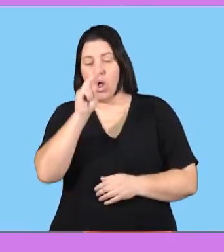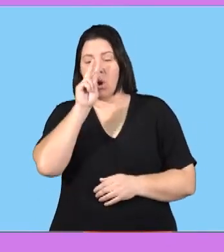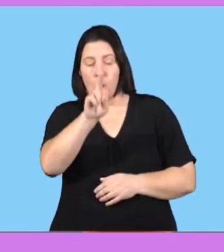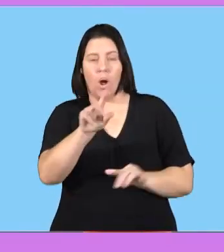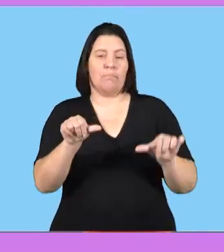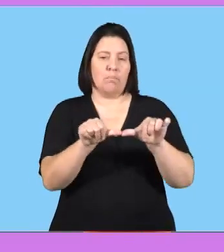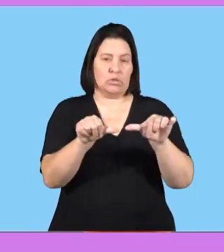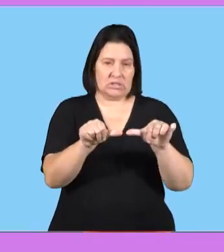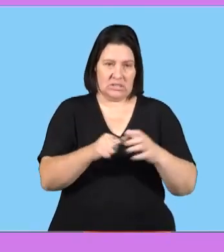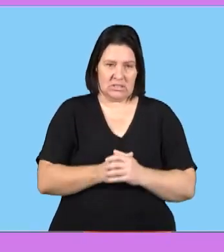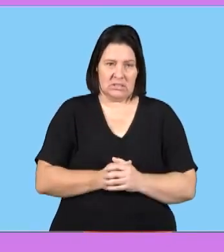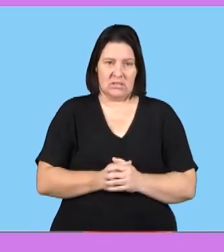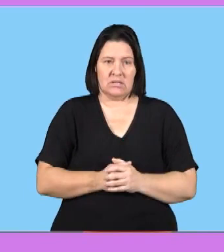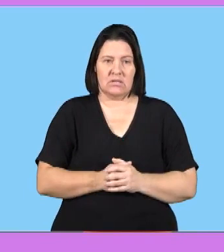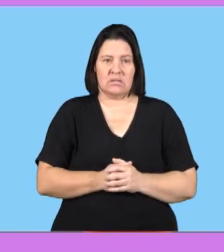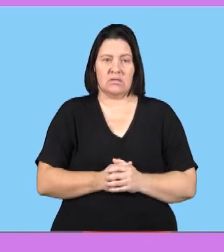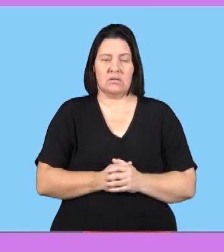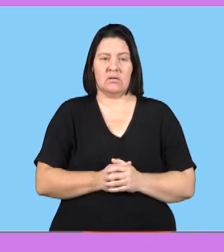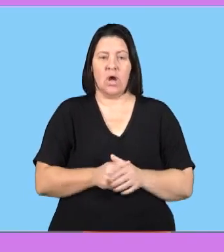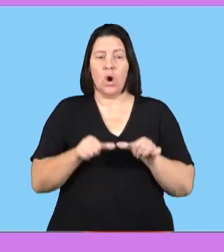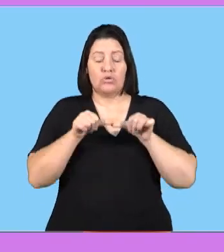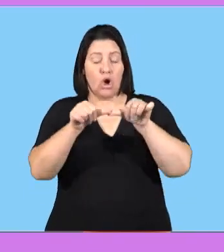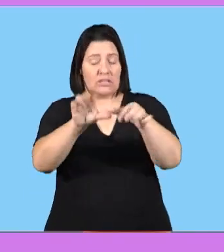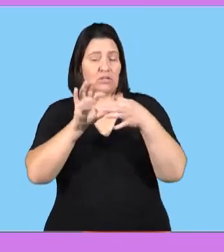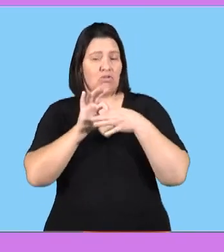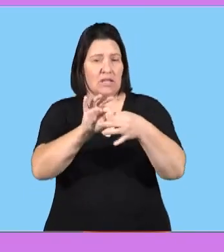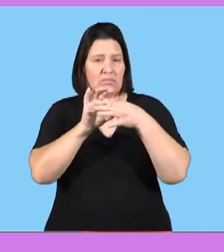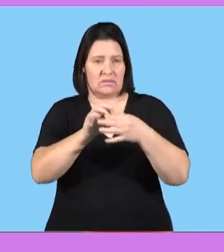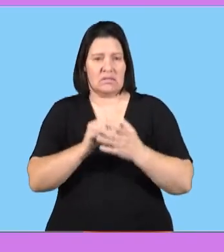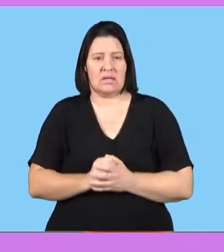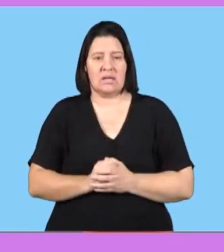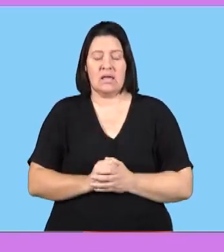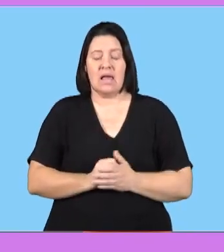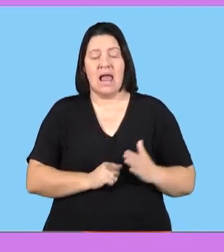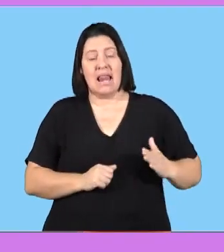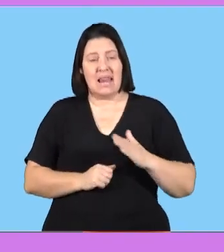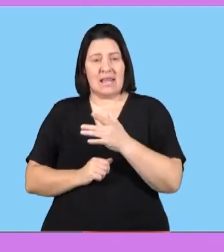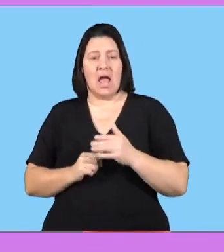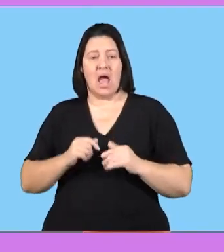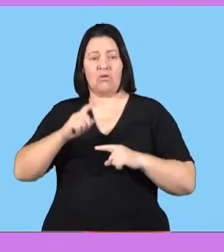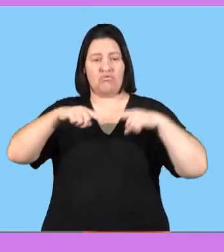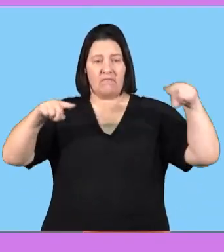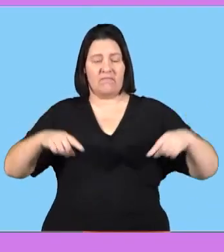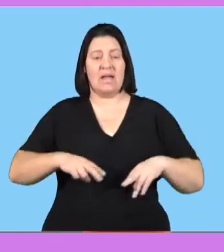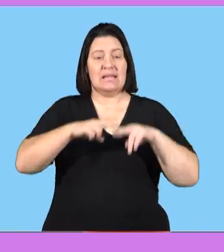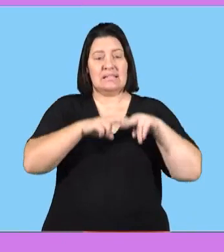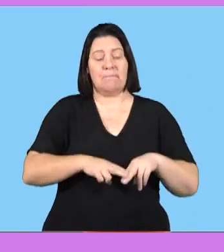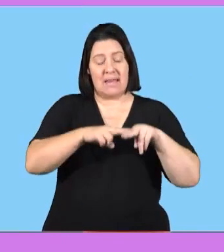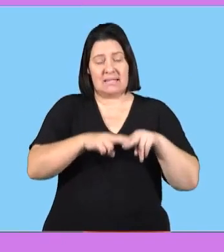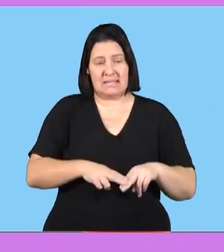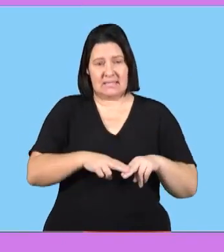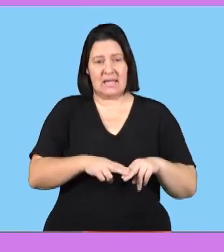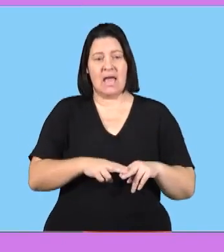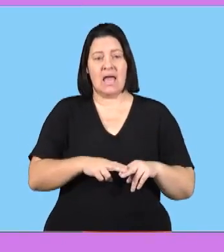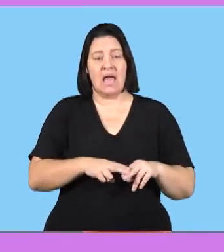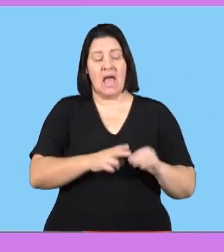look at the proportion, constant relationship, linear graph, dependent variable, as well as